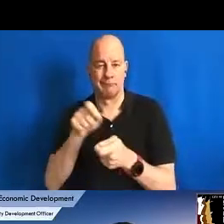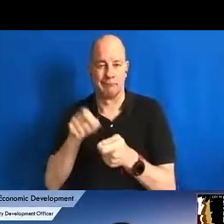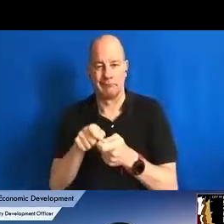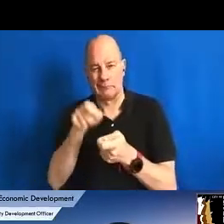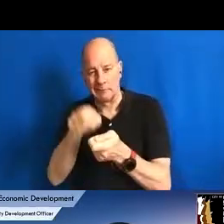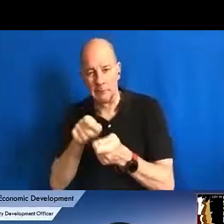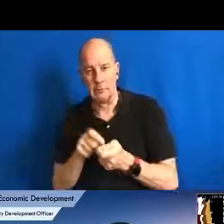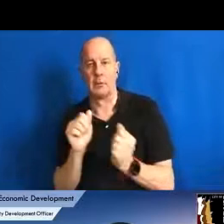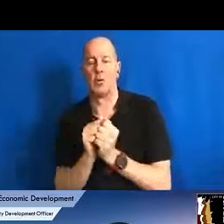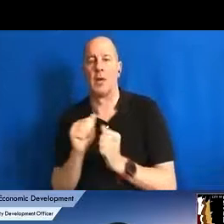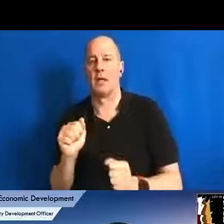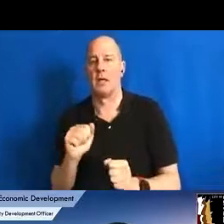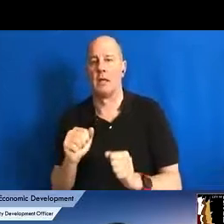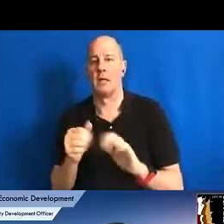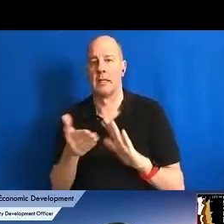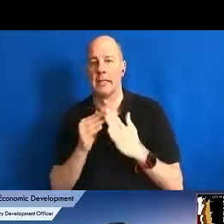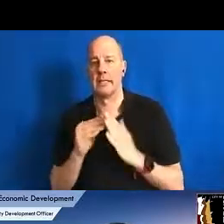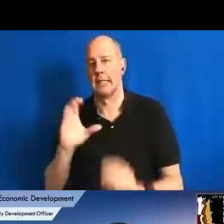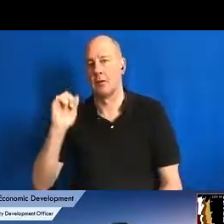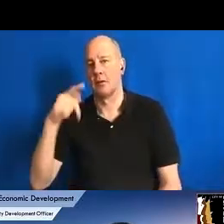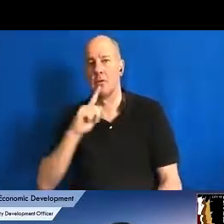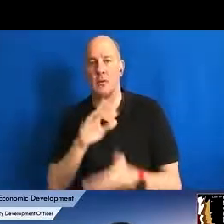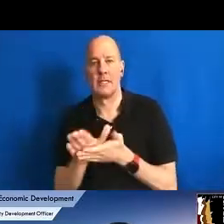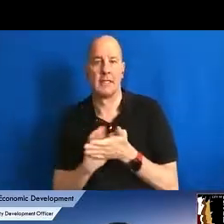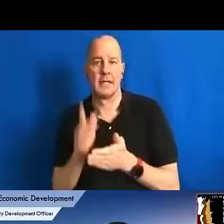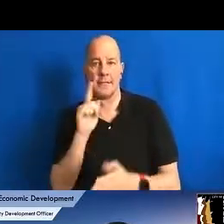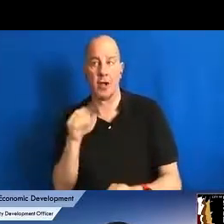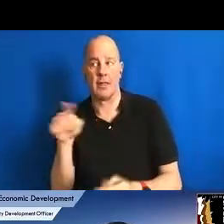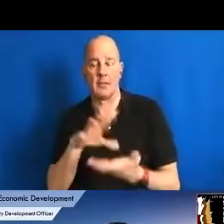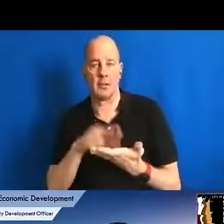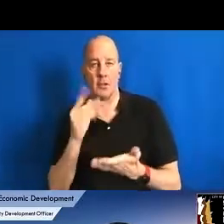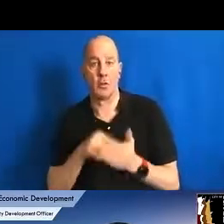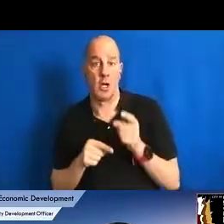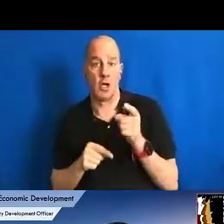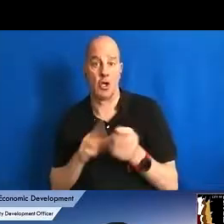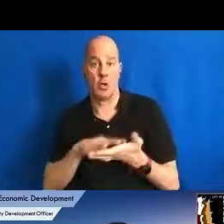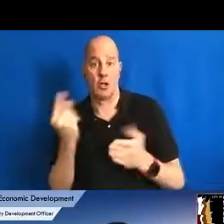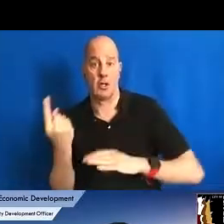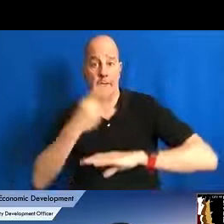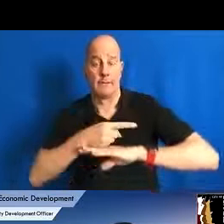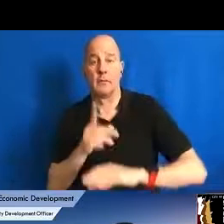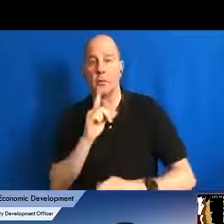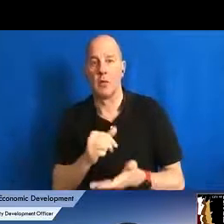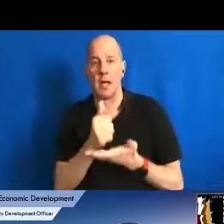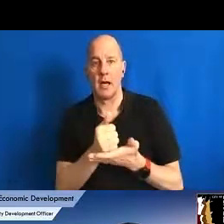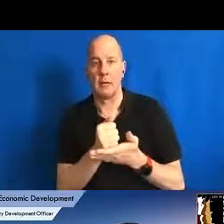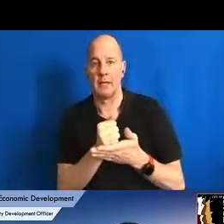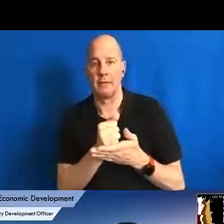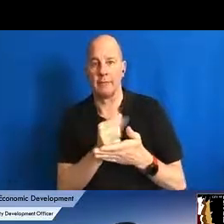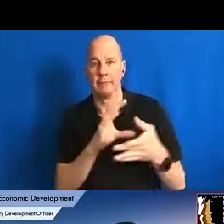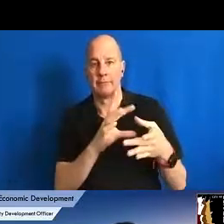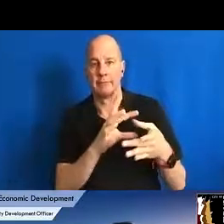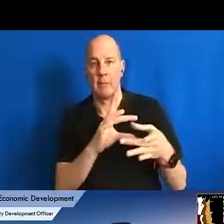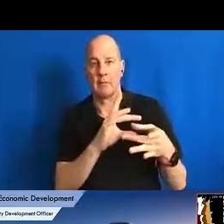to learn, what some of you guys are learning today. And I think that's really helpful to bridge the gap between the folks